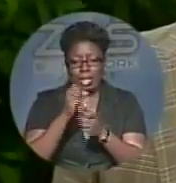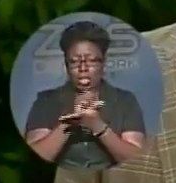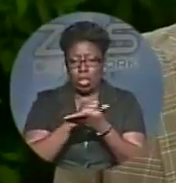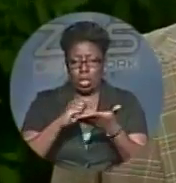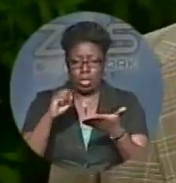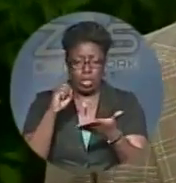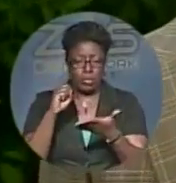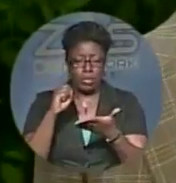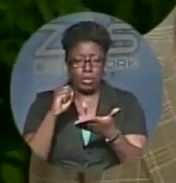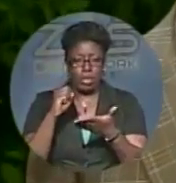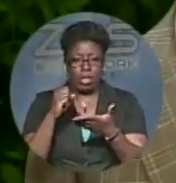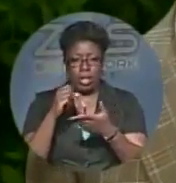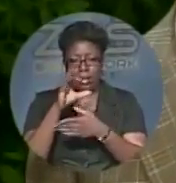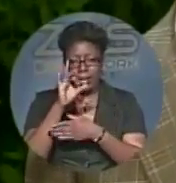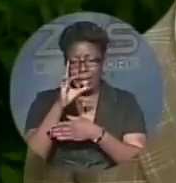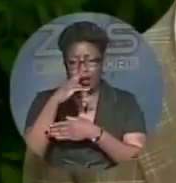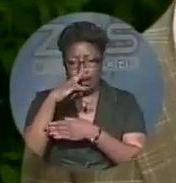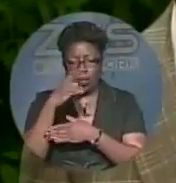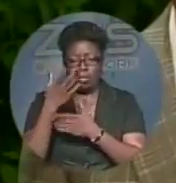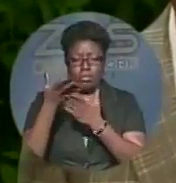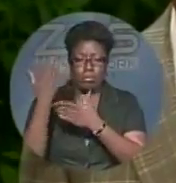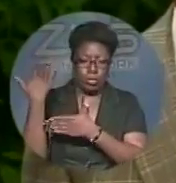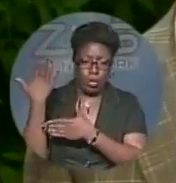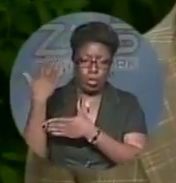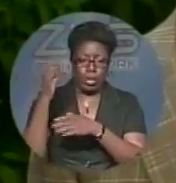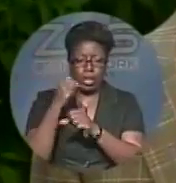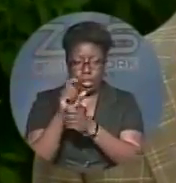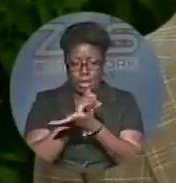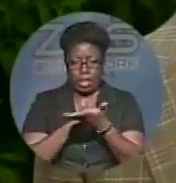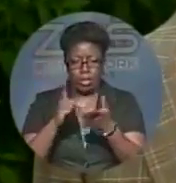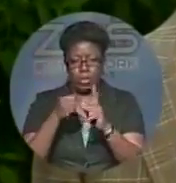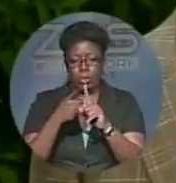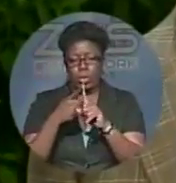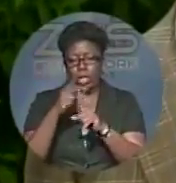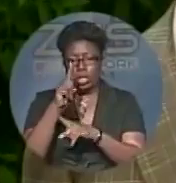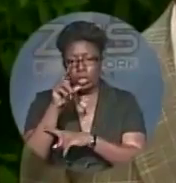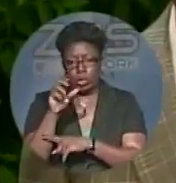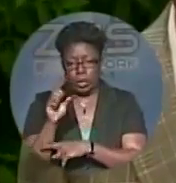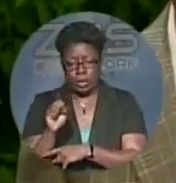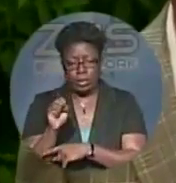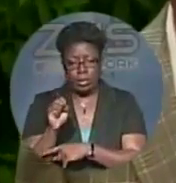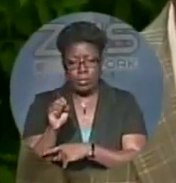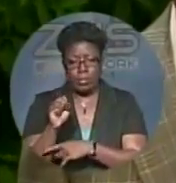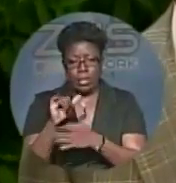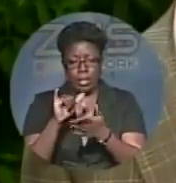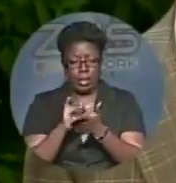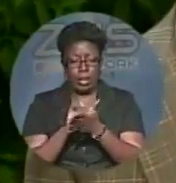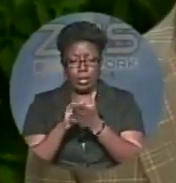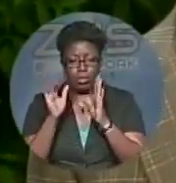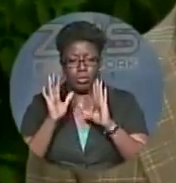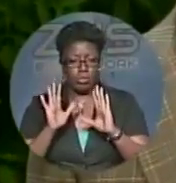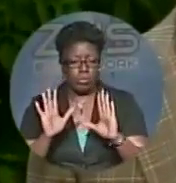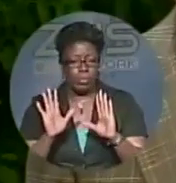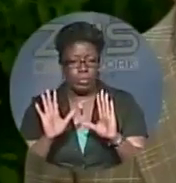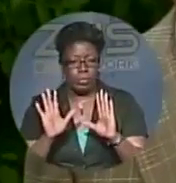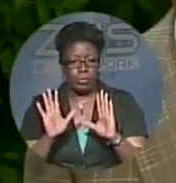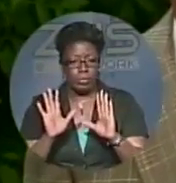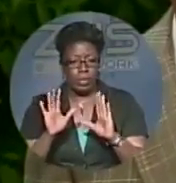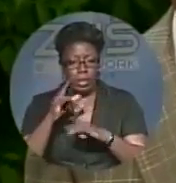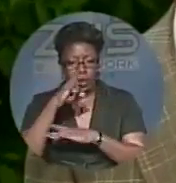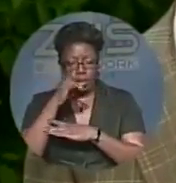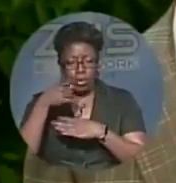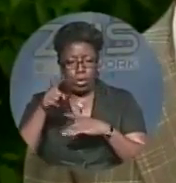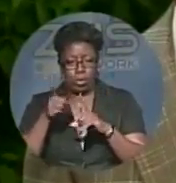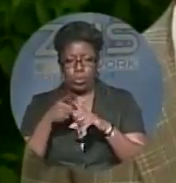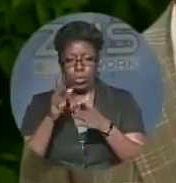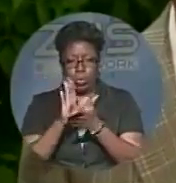8 kids that received scholarships to the U.S., which to me is fantastic. These kids will go away